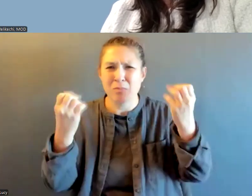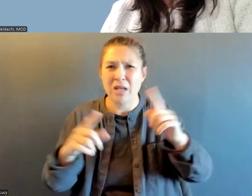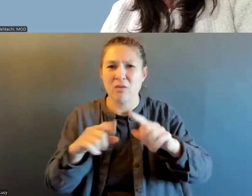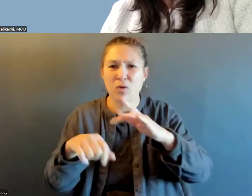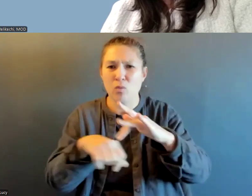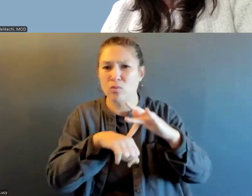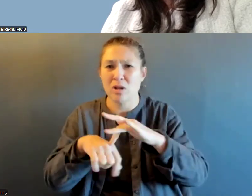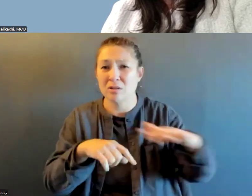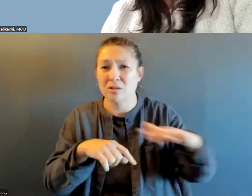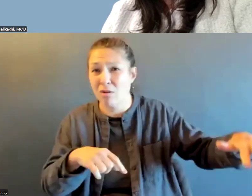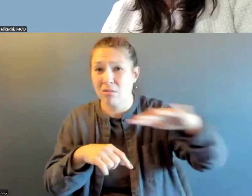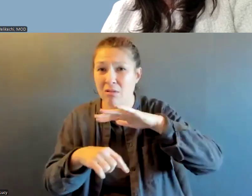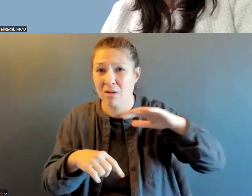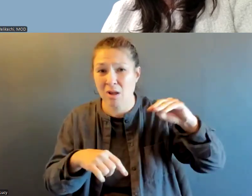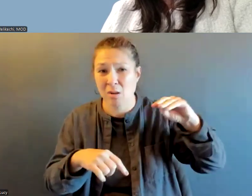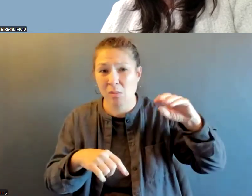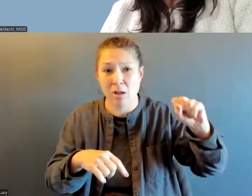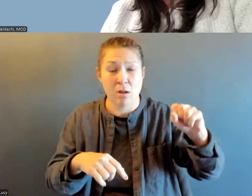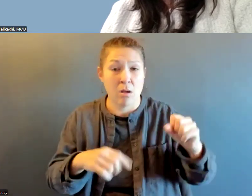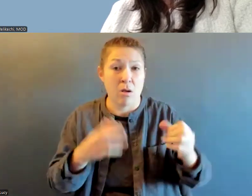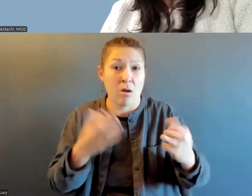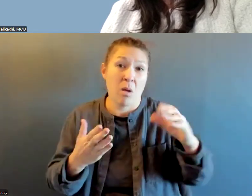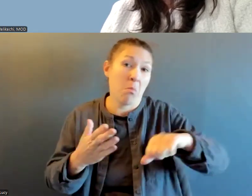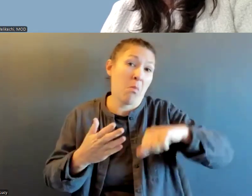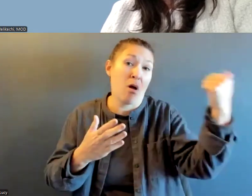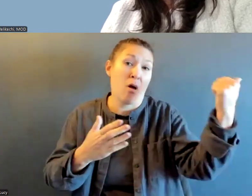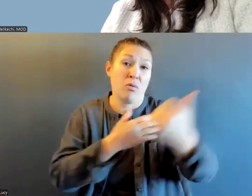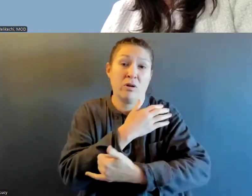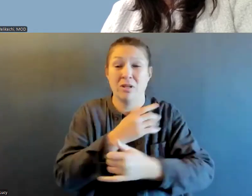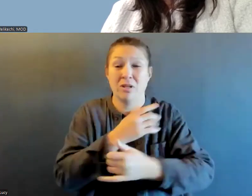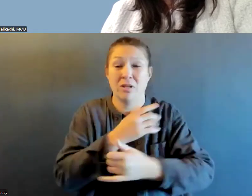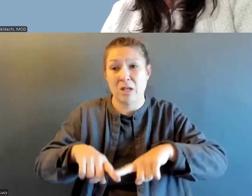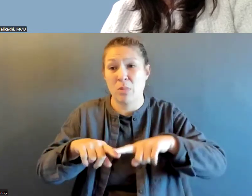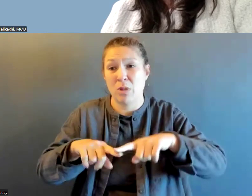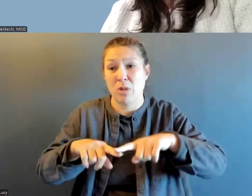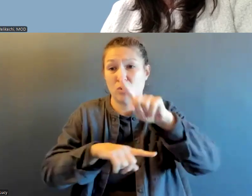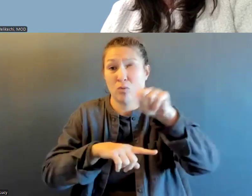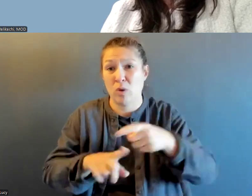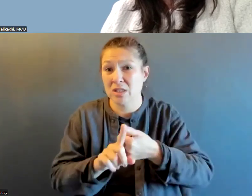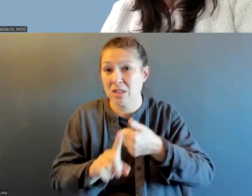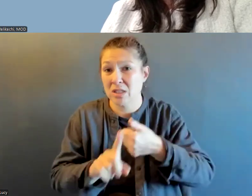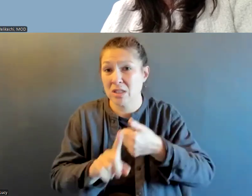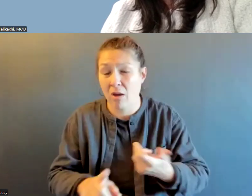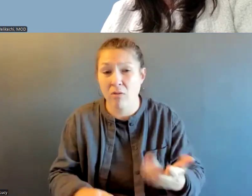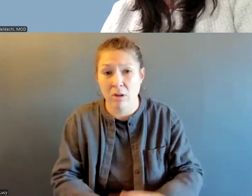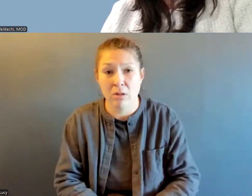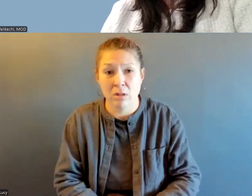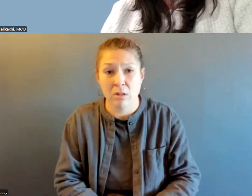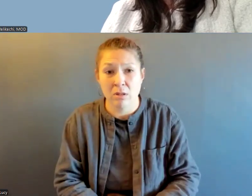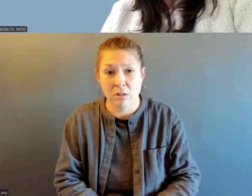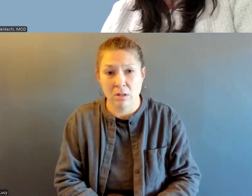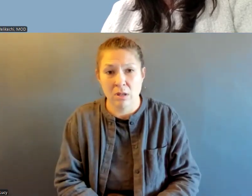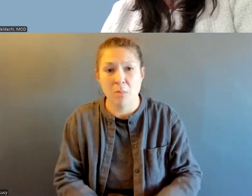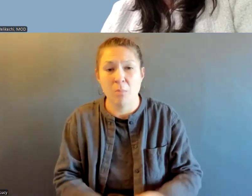even, depending, maybe even out of country, if there's resources, depending on what the question you get and the resources you can provide. But planning for that is